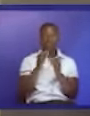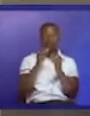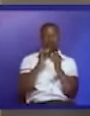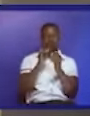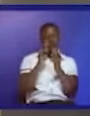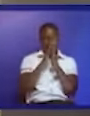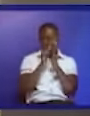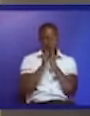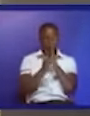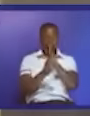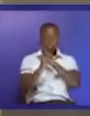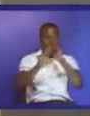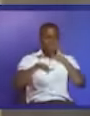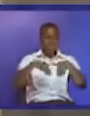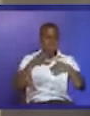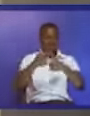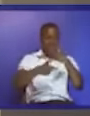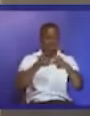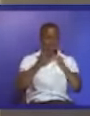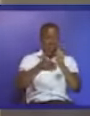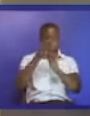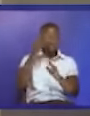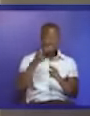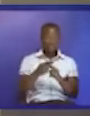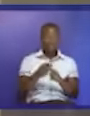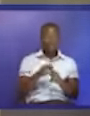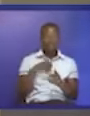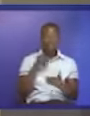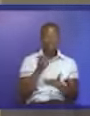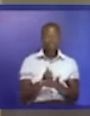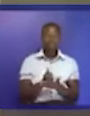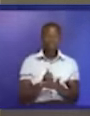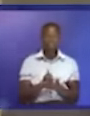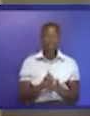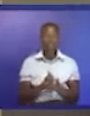us grace in Jesus' name. Hallelujah.